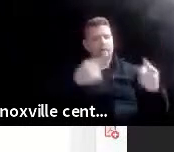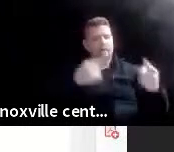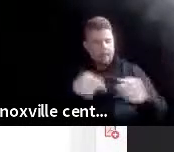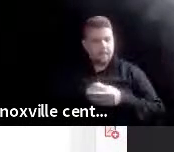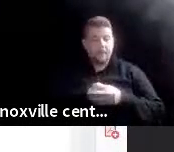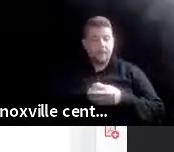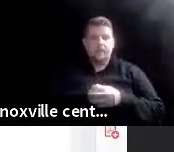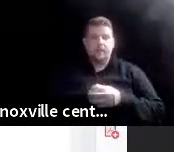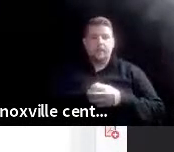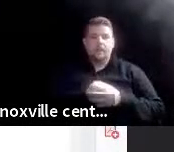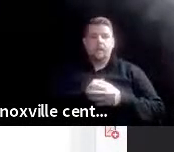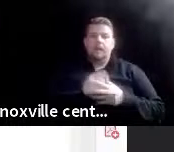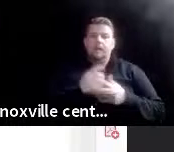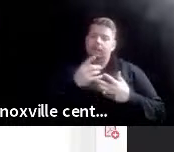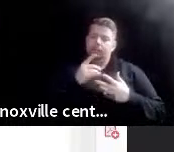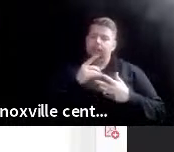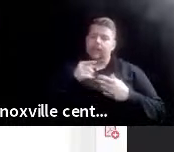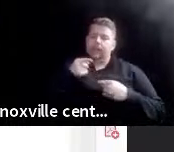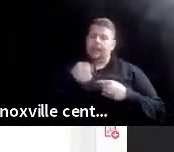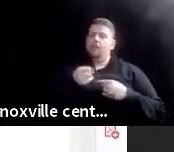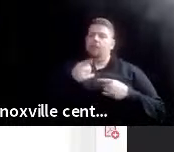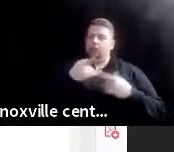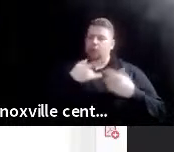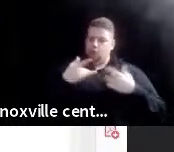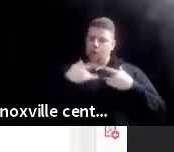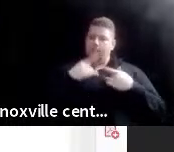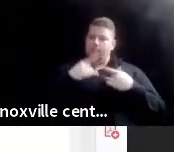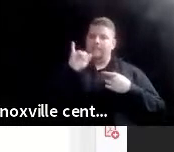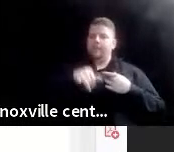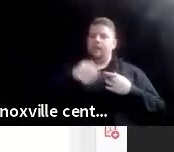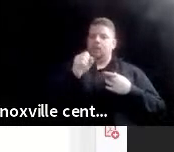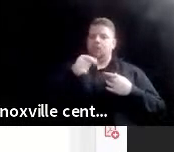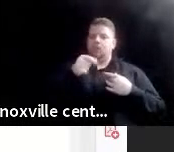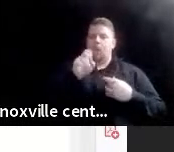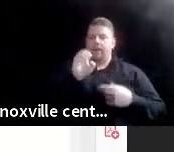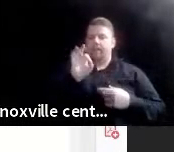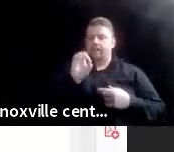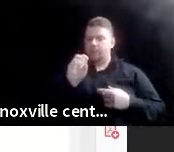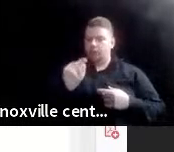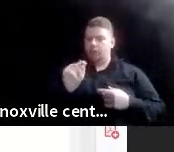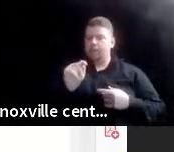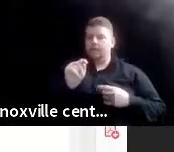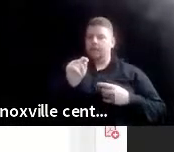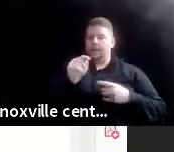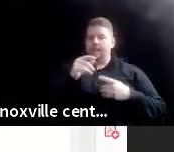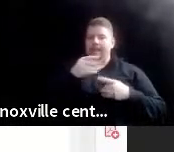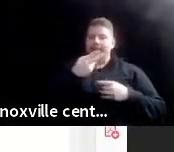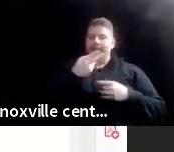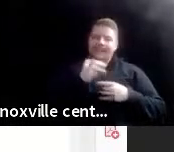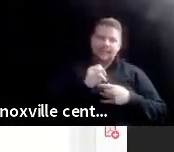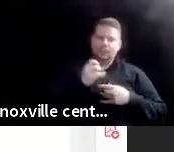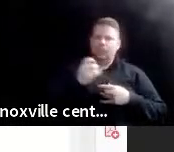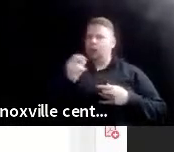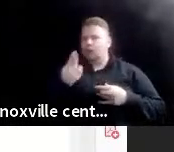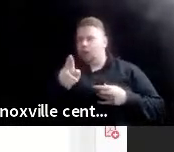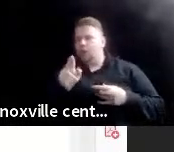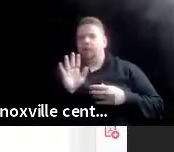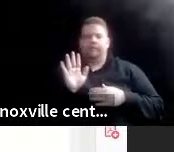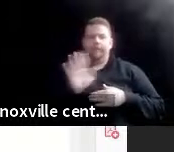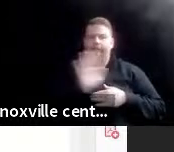and really was concerned about the square footage. And I think his or her concerns were